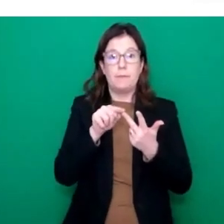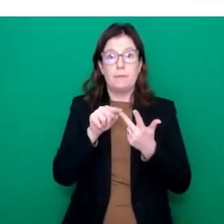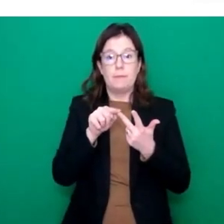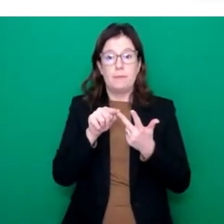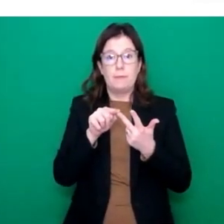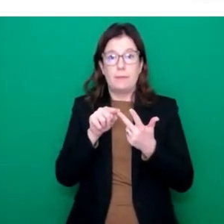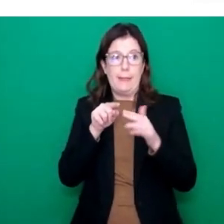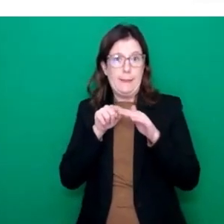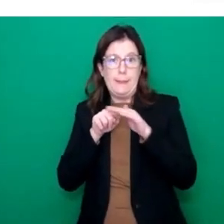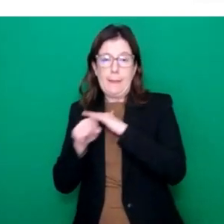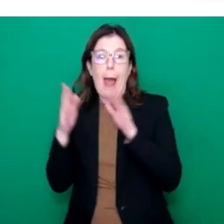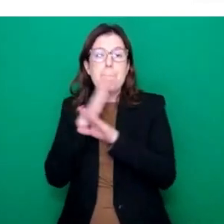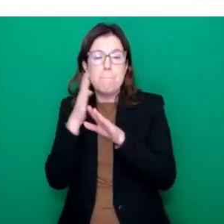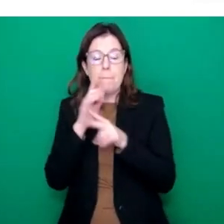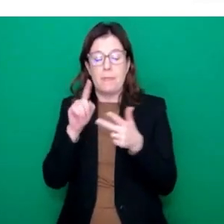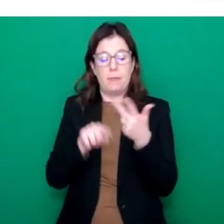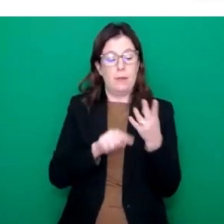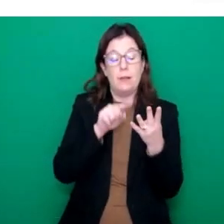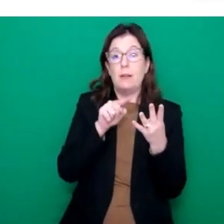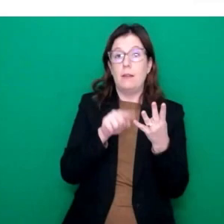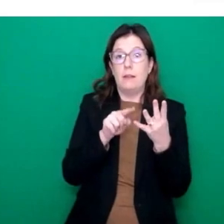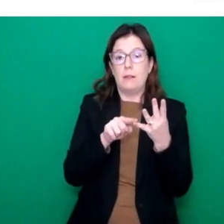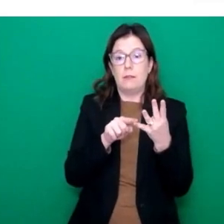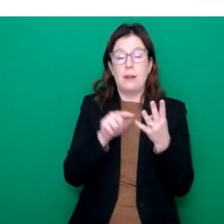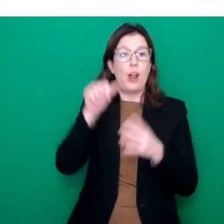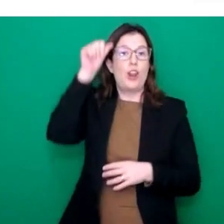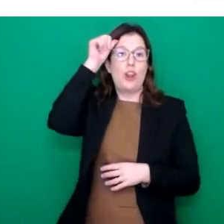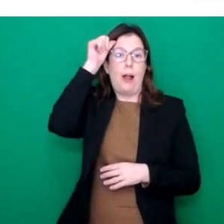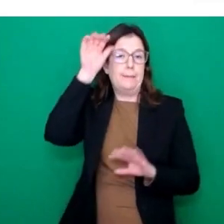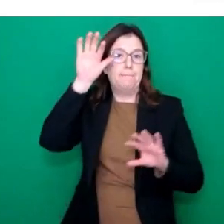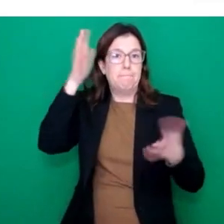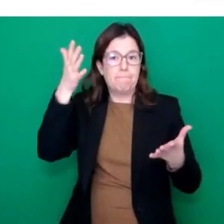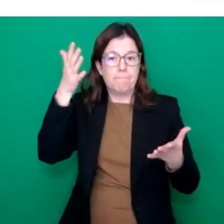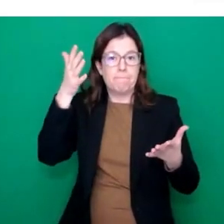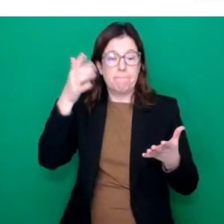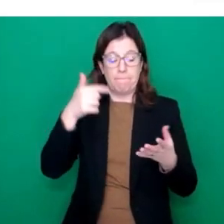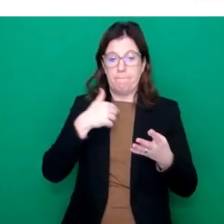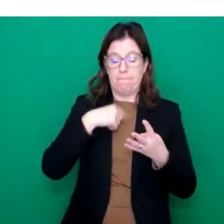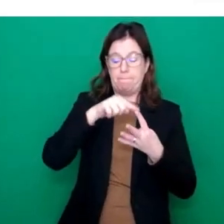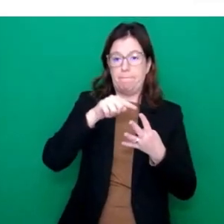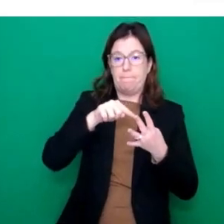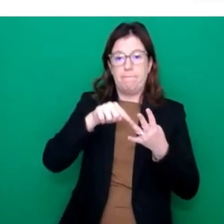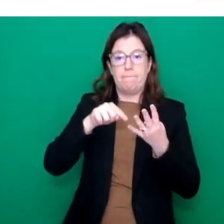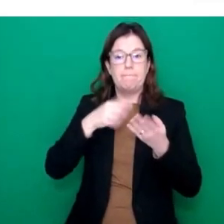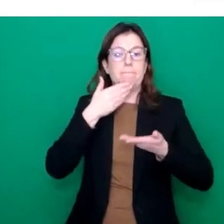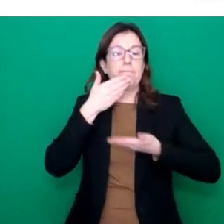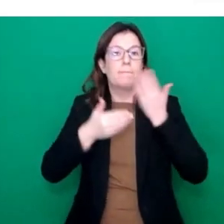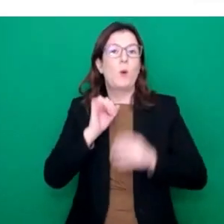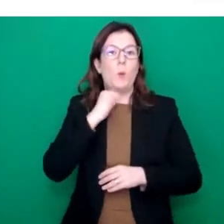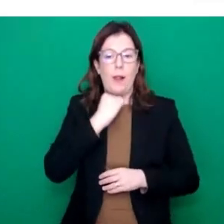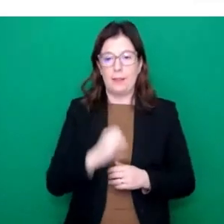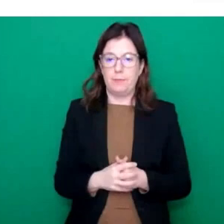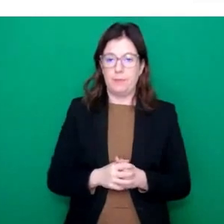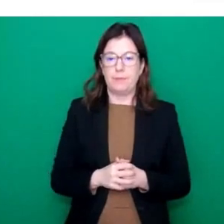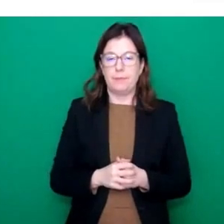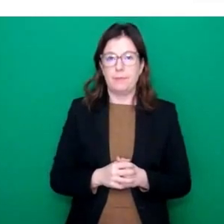escapism. And fourthly, would be lack of knowledge. I will go into each subheading in detail. So we'll